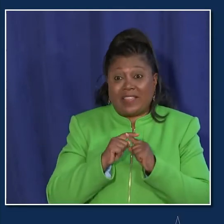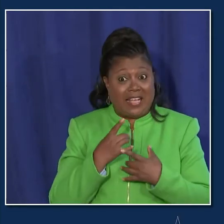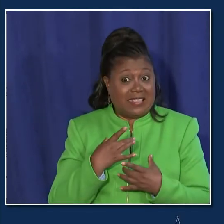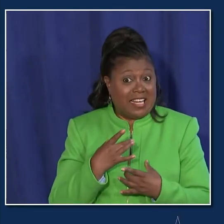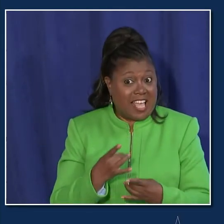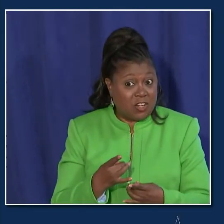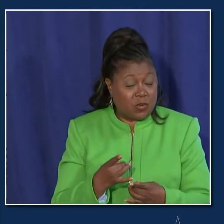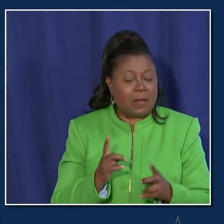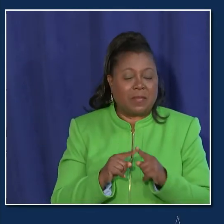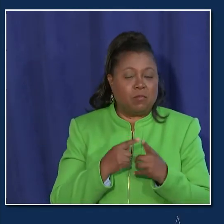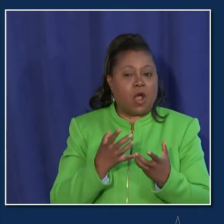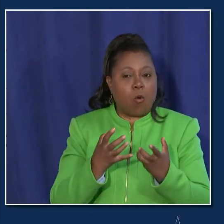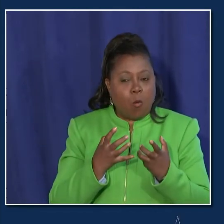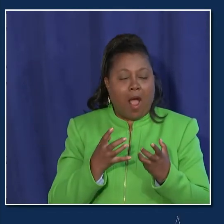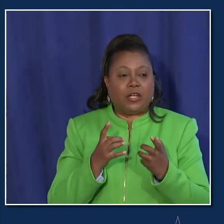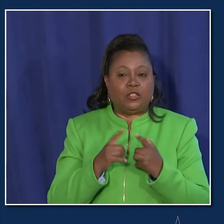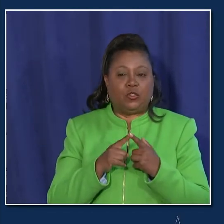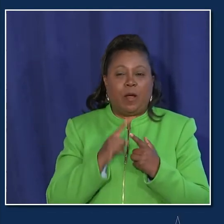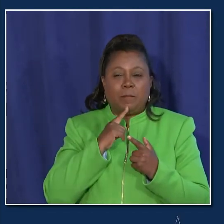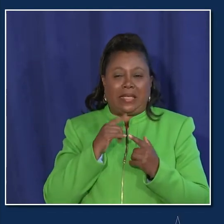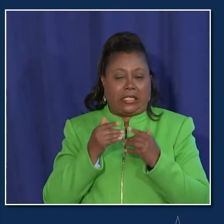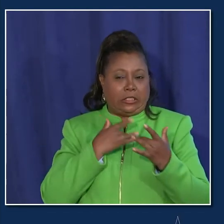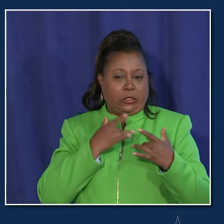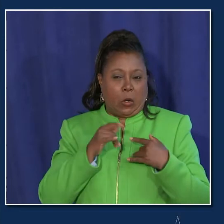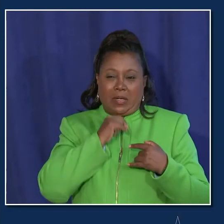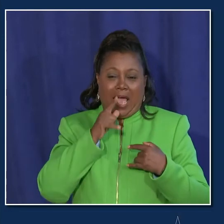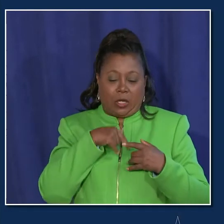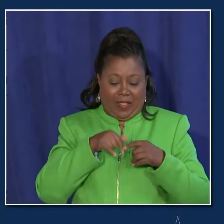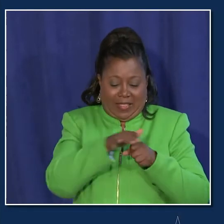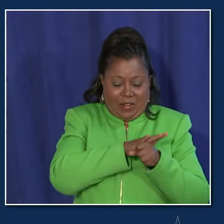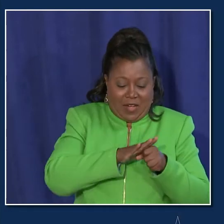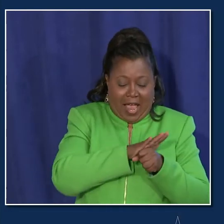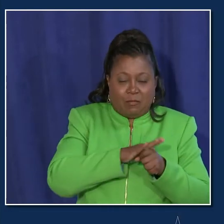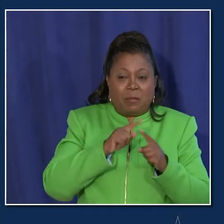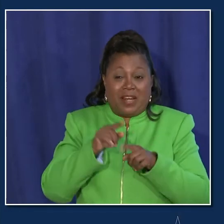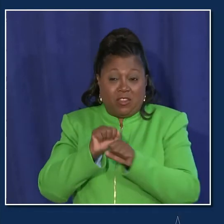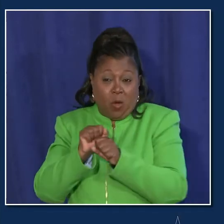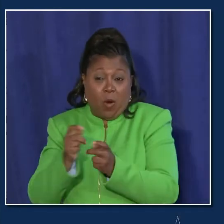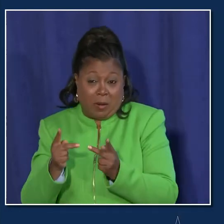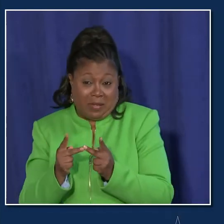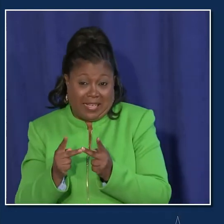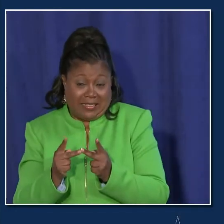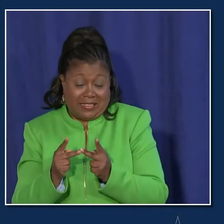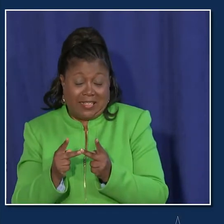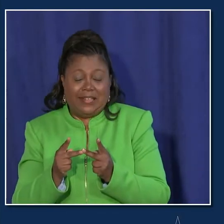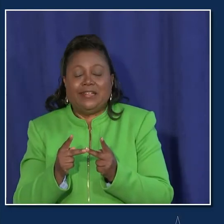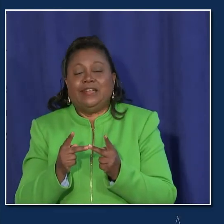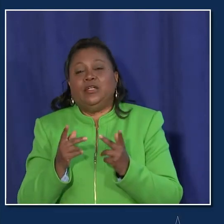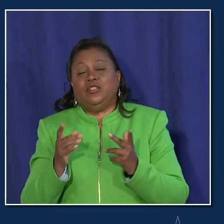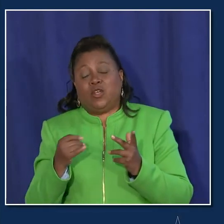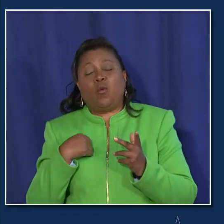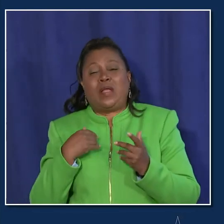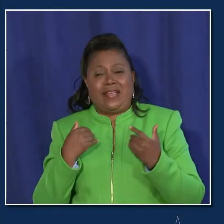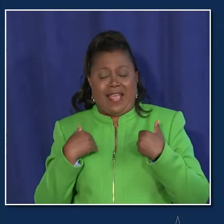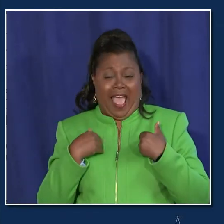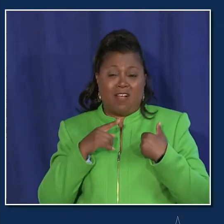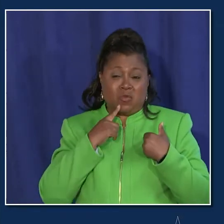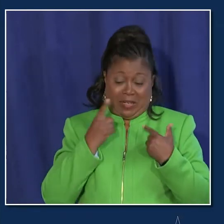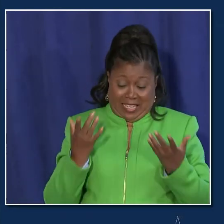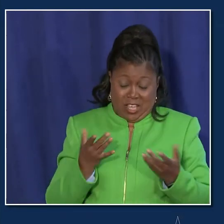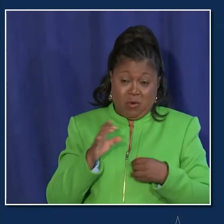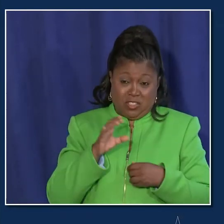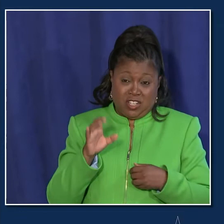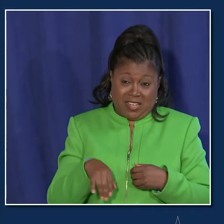interest where people are wanting to be concerned not just in their neighborhood but in their workplace. And so we have actually here